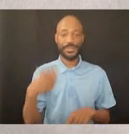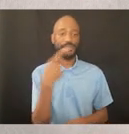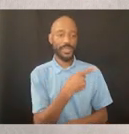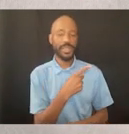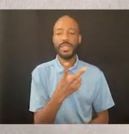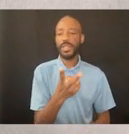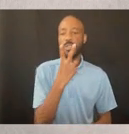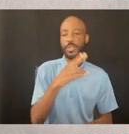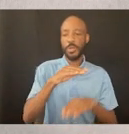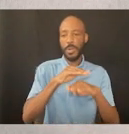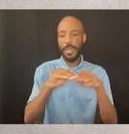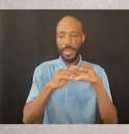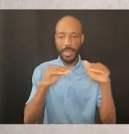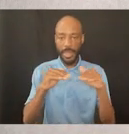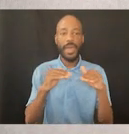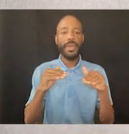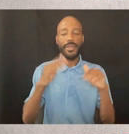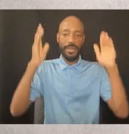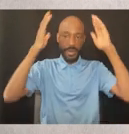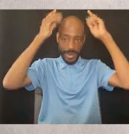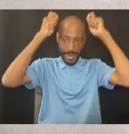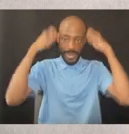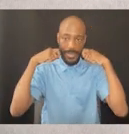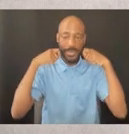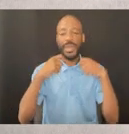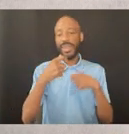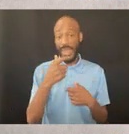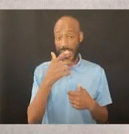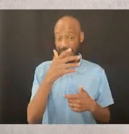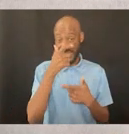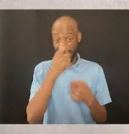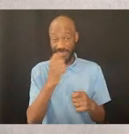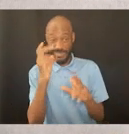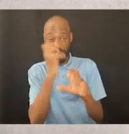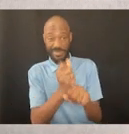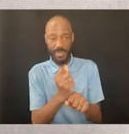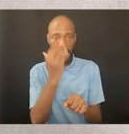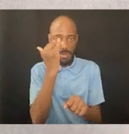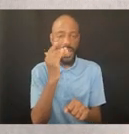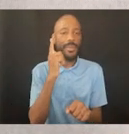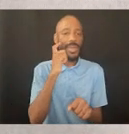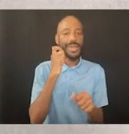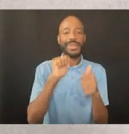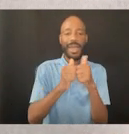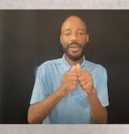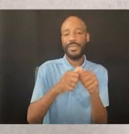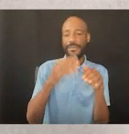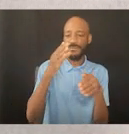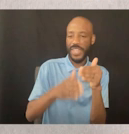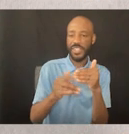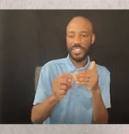two-layer tied cloth cap. Its interest comes from its finishing process. Island crafters use scraps